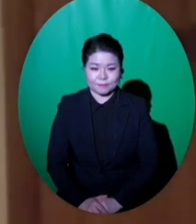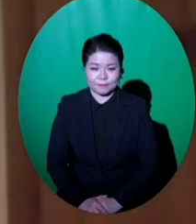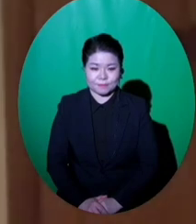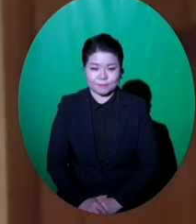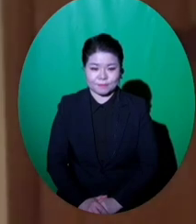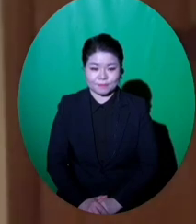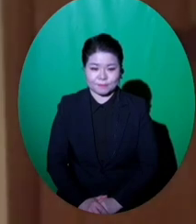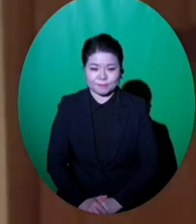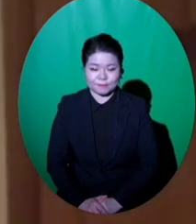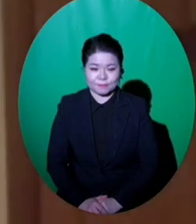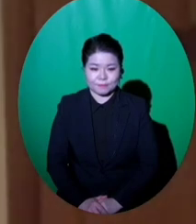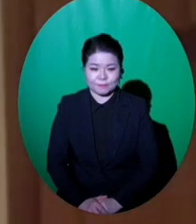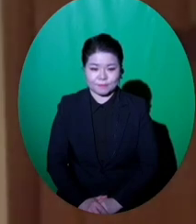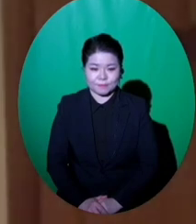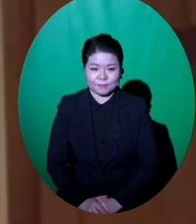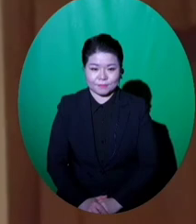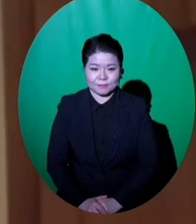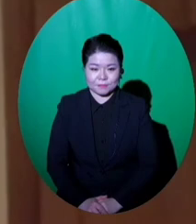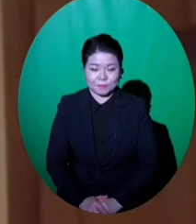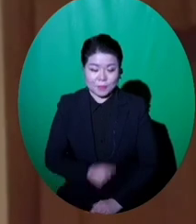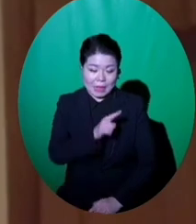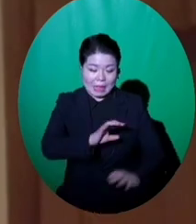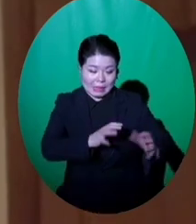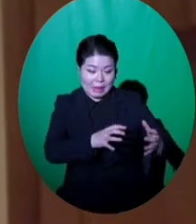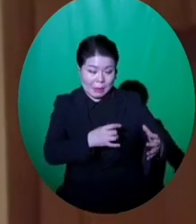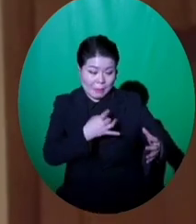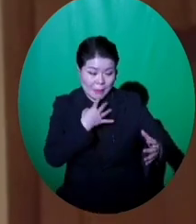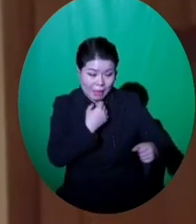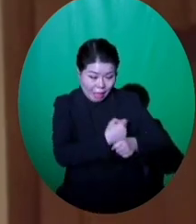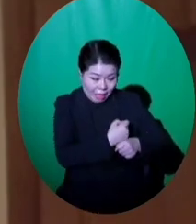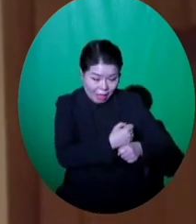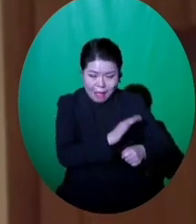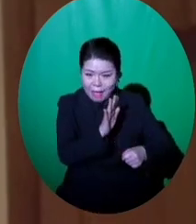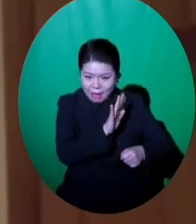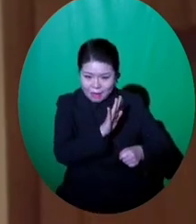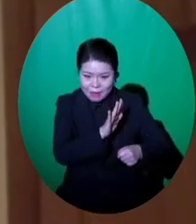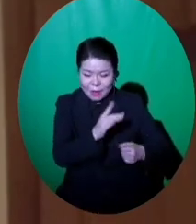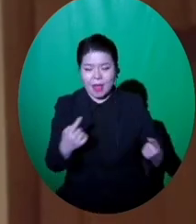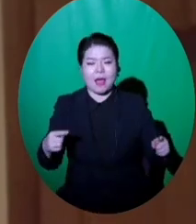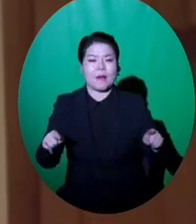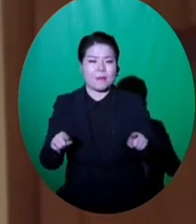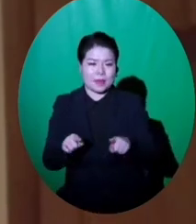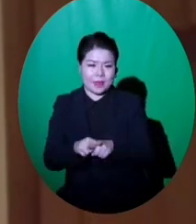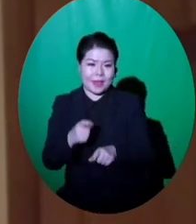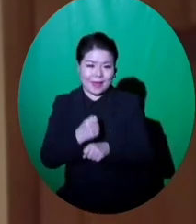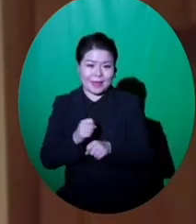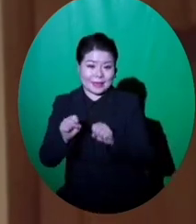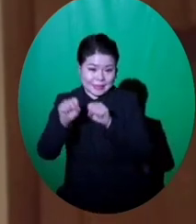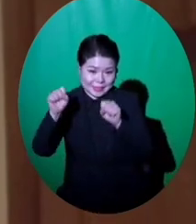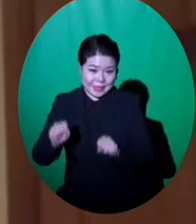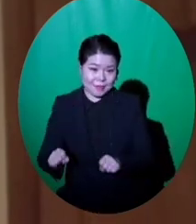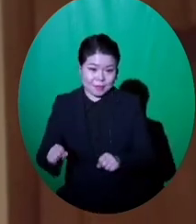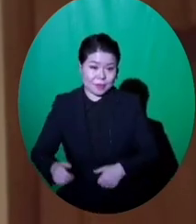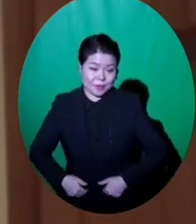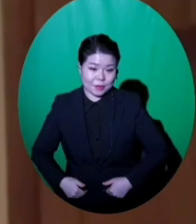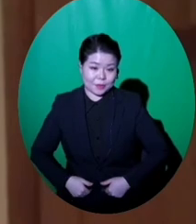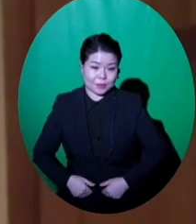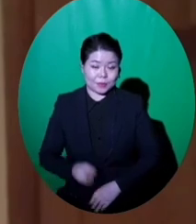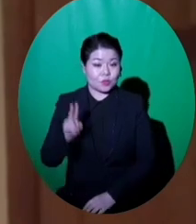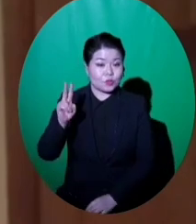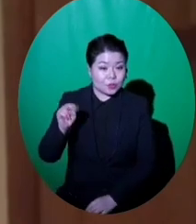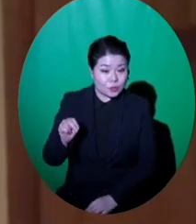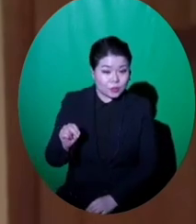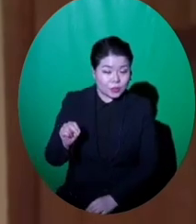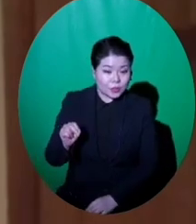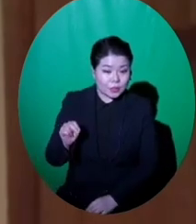I happen to think that that UN Women is an organization that has been very much in the forefront of efforts to promote